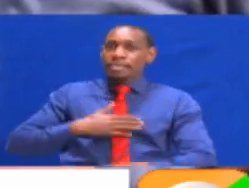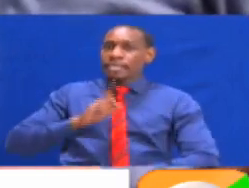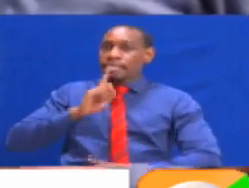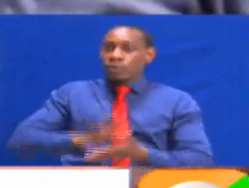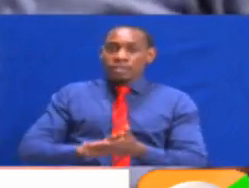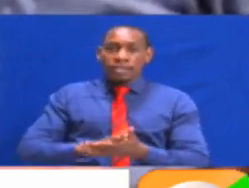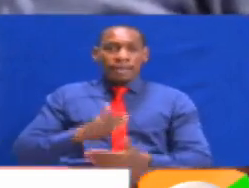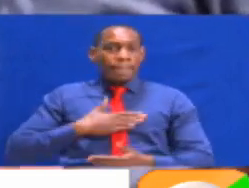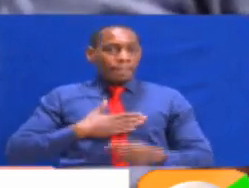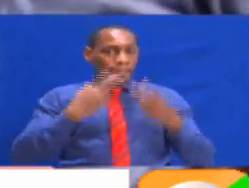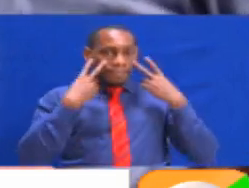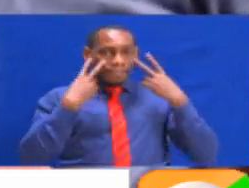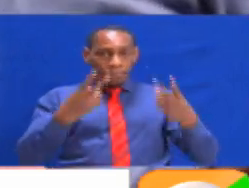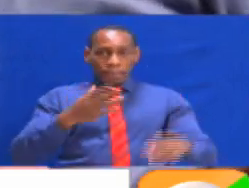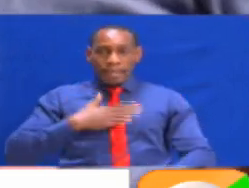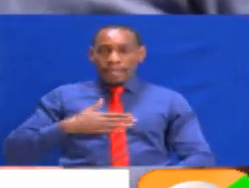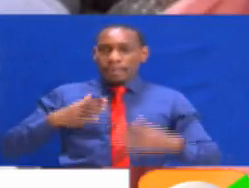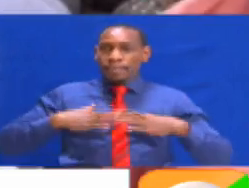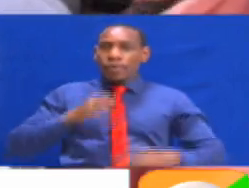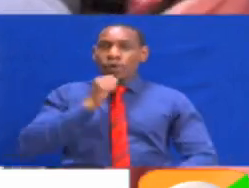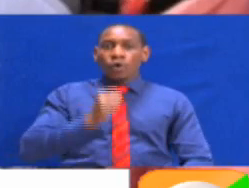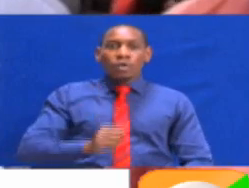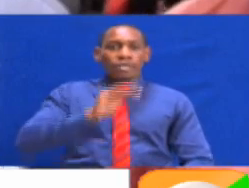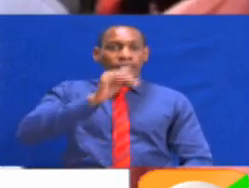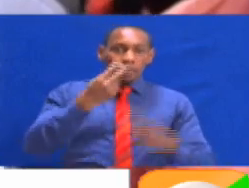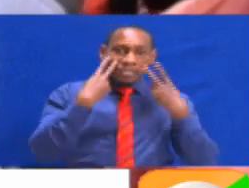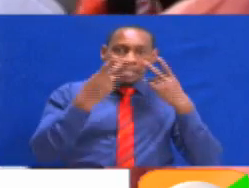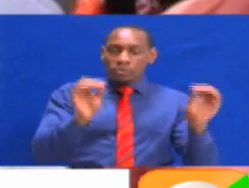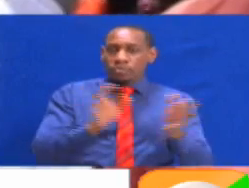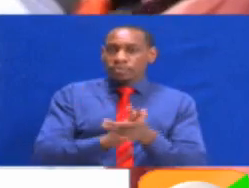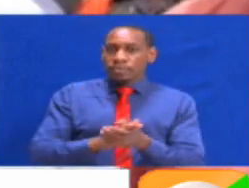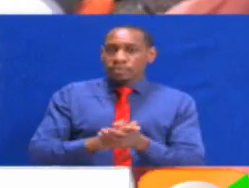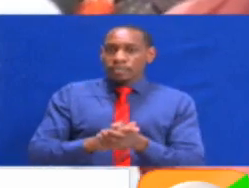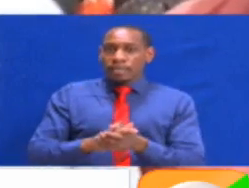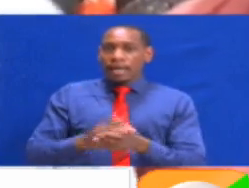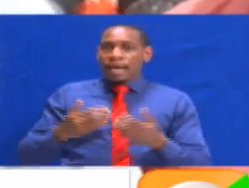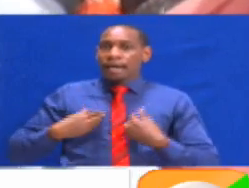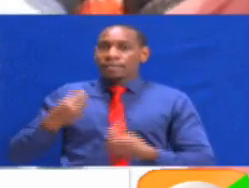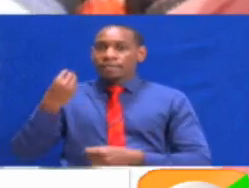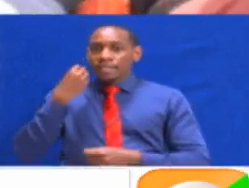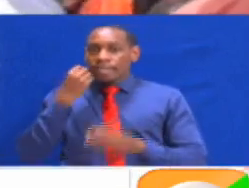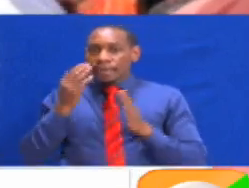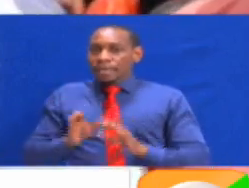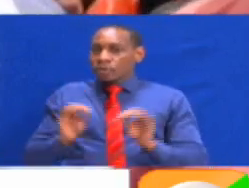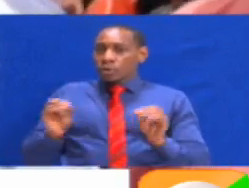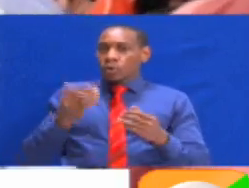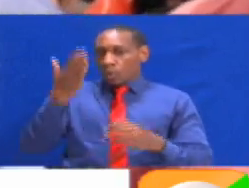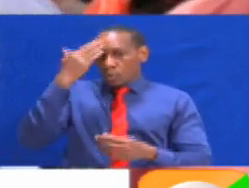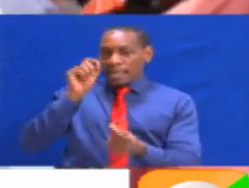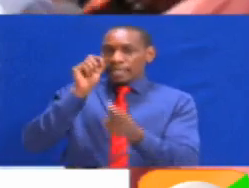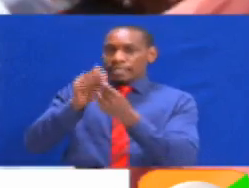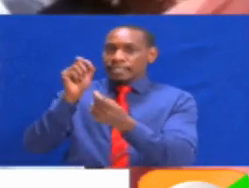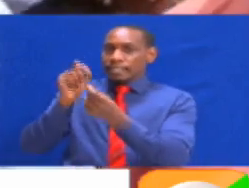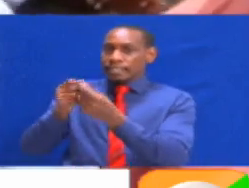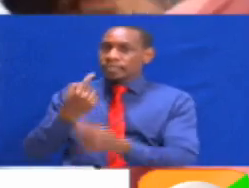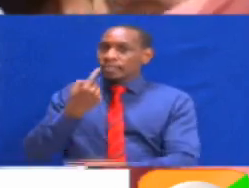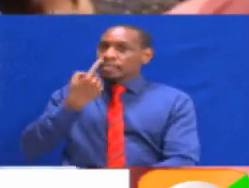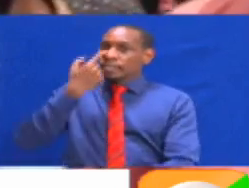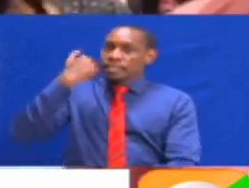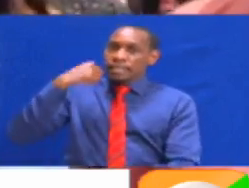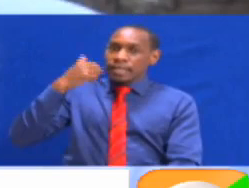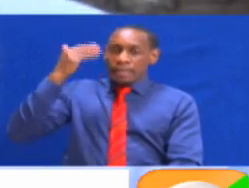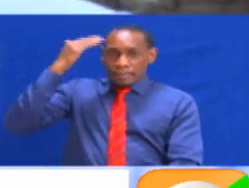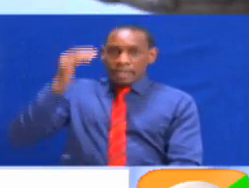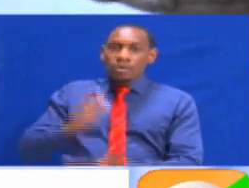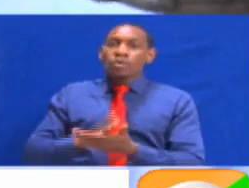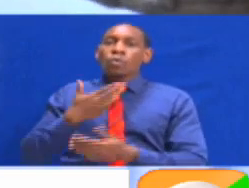kwa macho yangu ama sisi watu wakazi wa Old Town hatujaona. Mimi sina mgonjwa anapima nini? Mambo mwe utaniingiza kidole paka katika ubongo wangu. Wewe nani